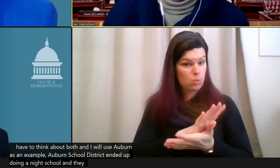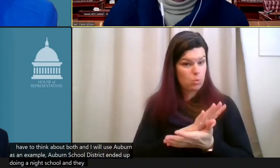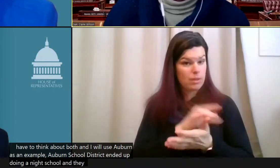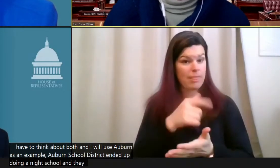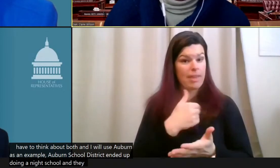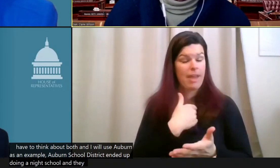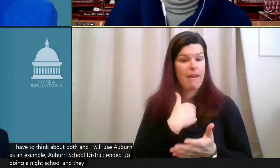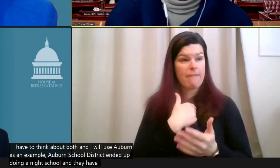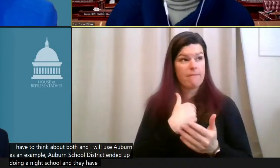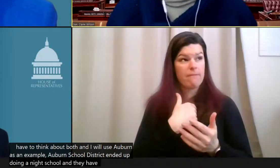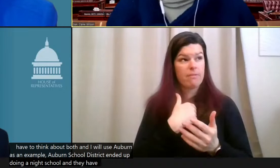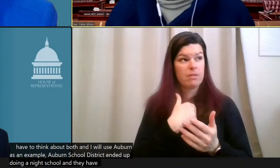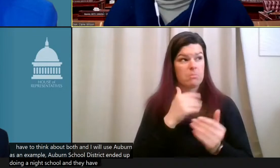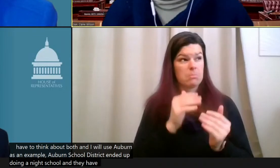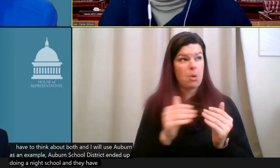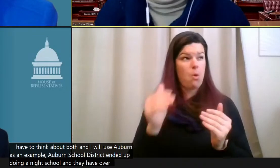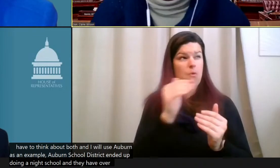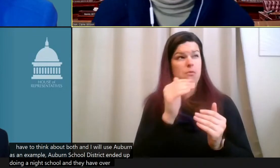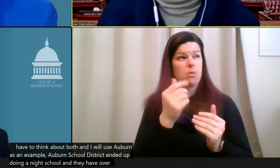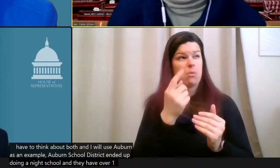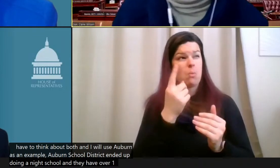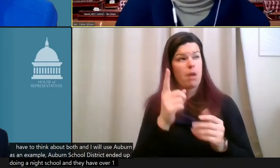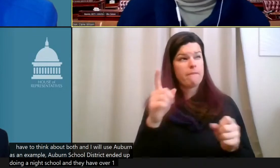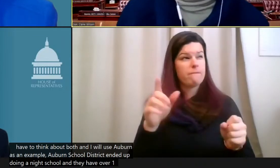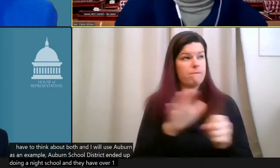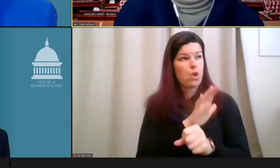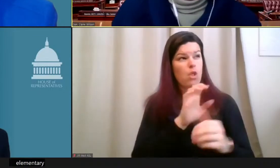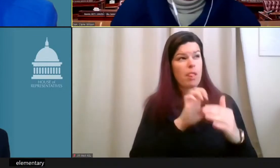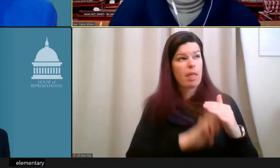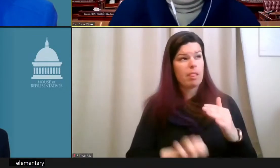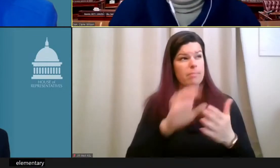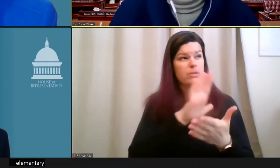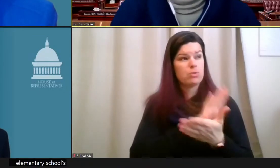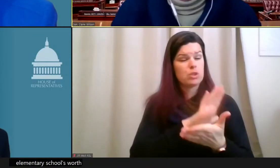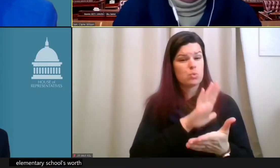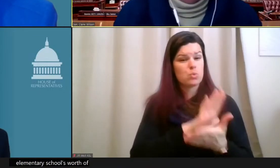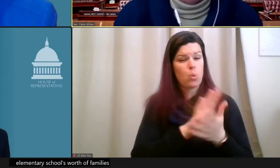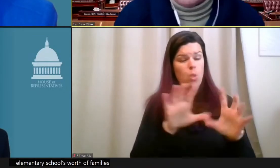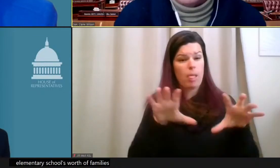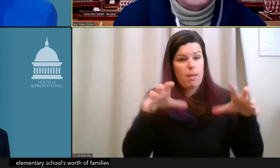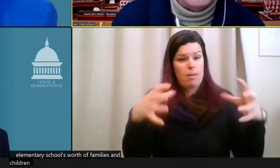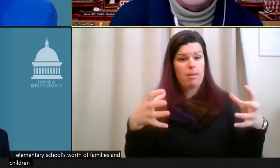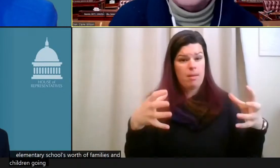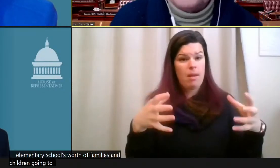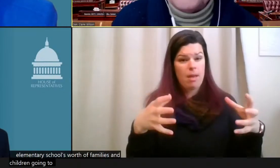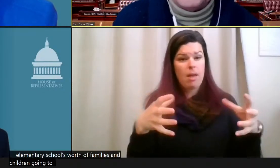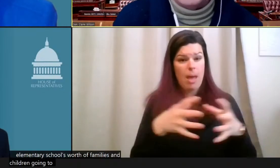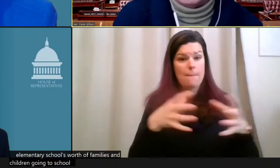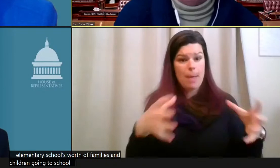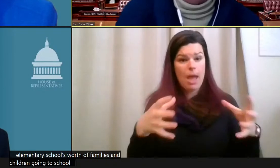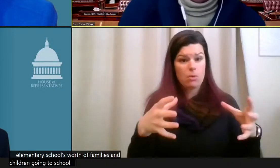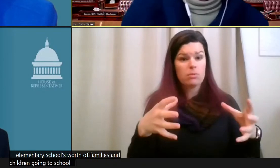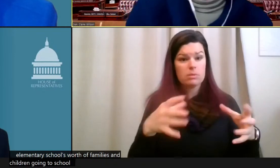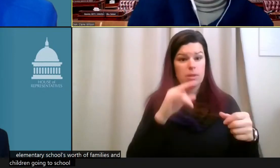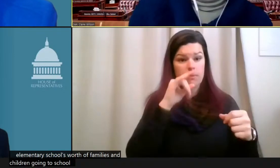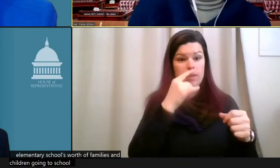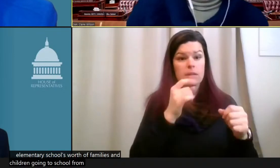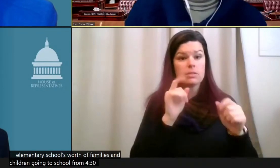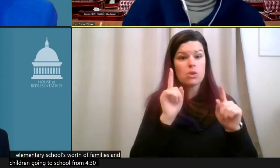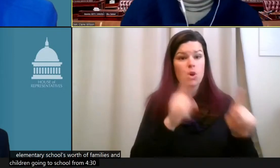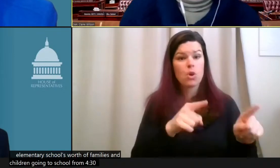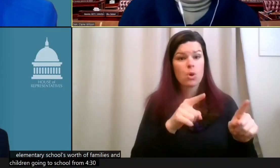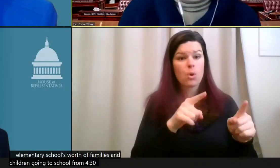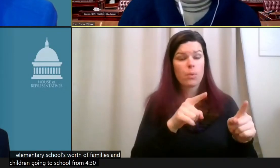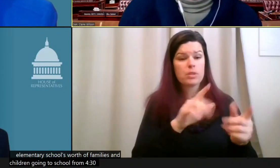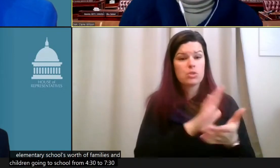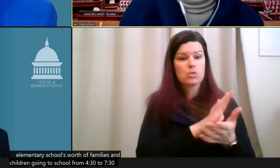full elementary school's worth of families and children going to school from 4:30 to 7:30 every